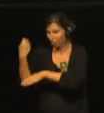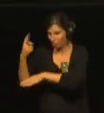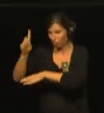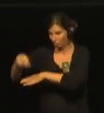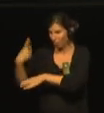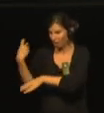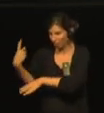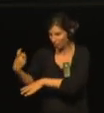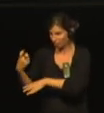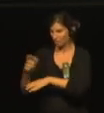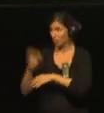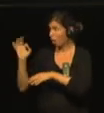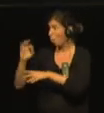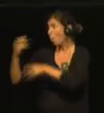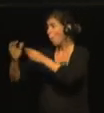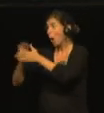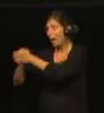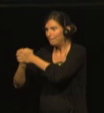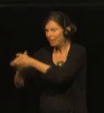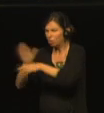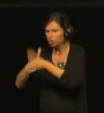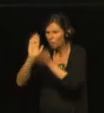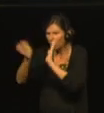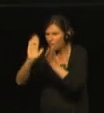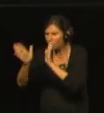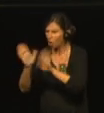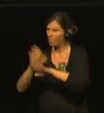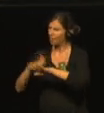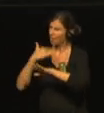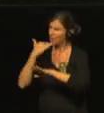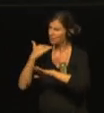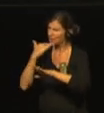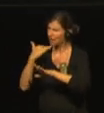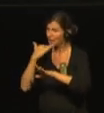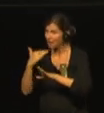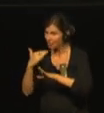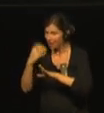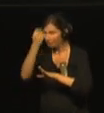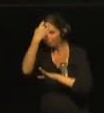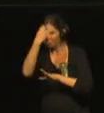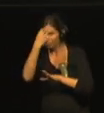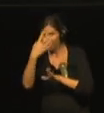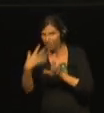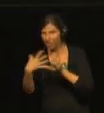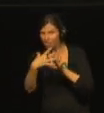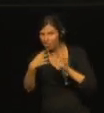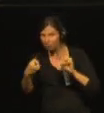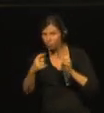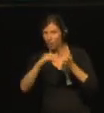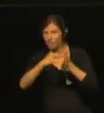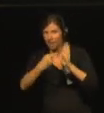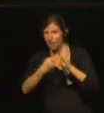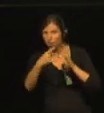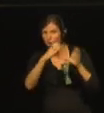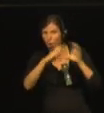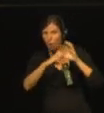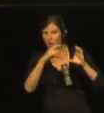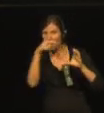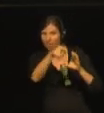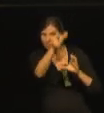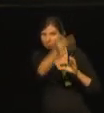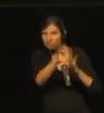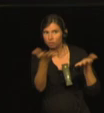training to learn new communication methods. So these are all